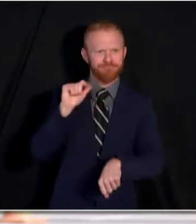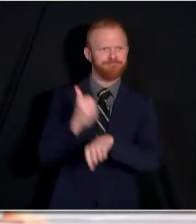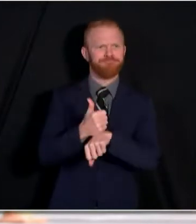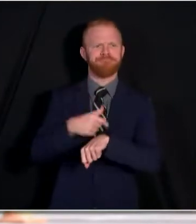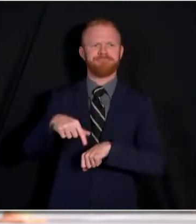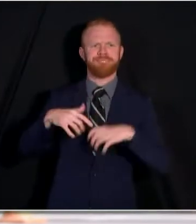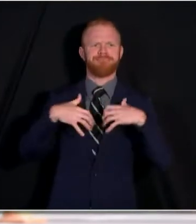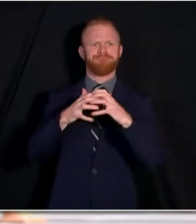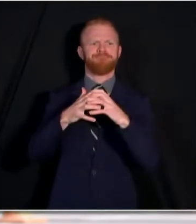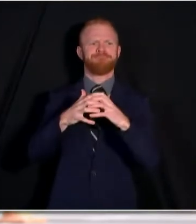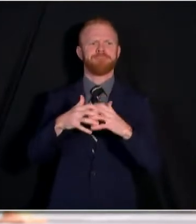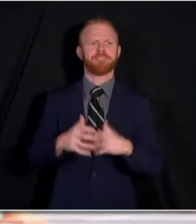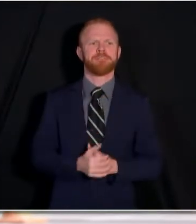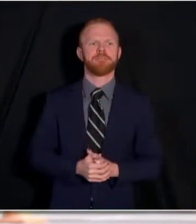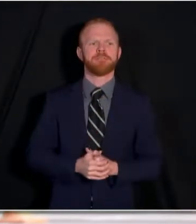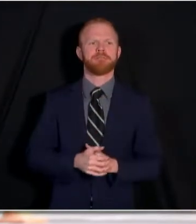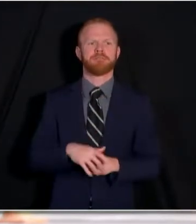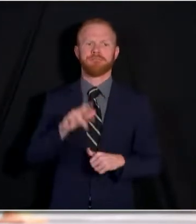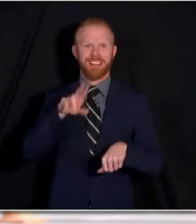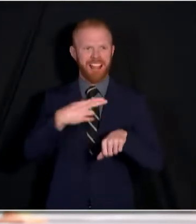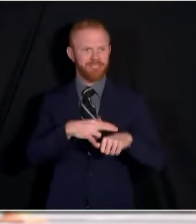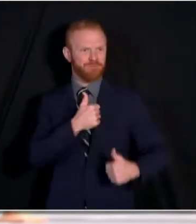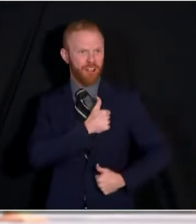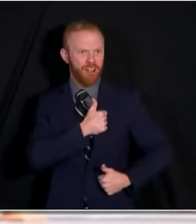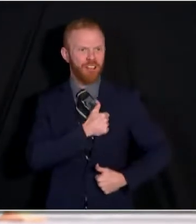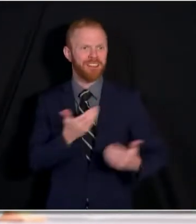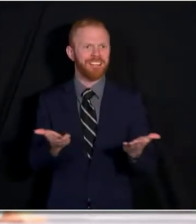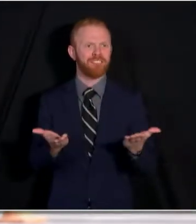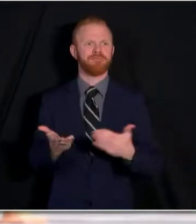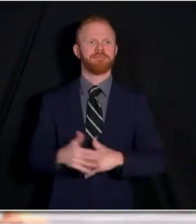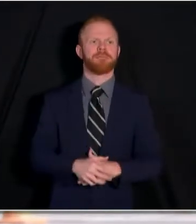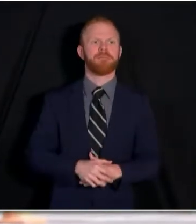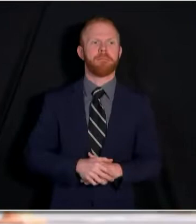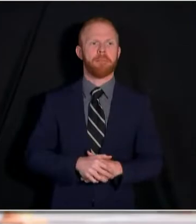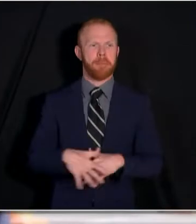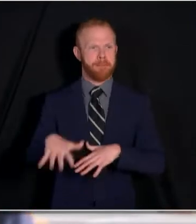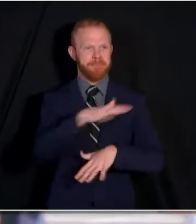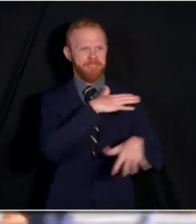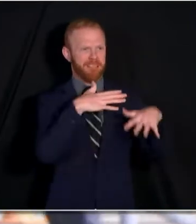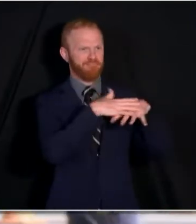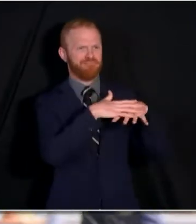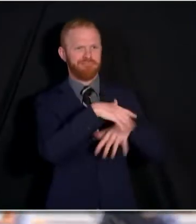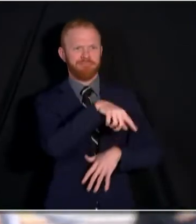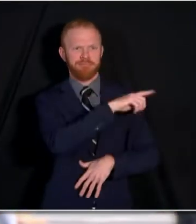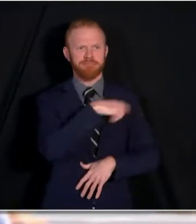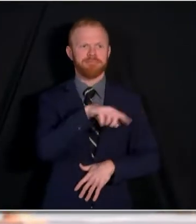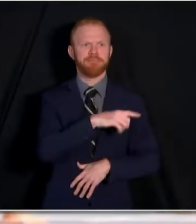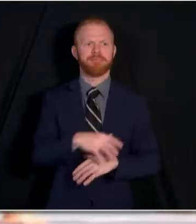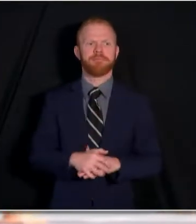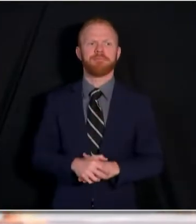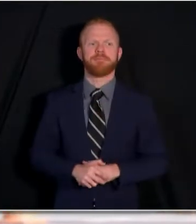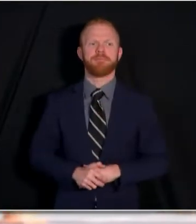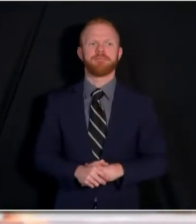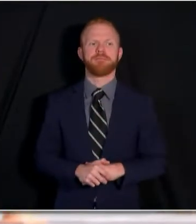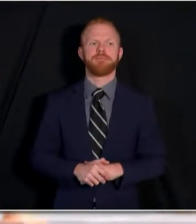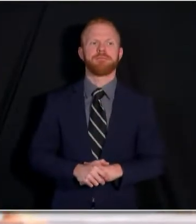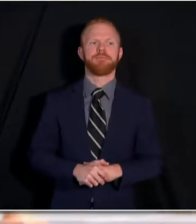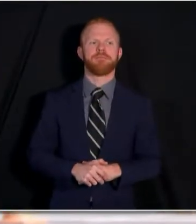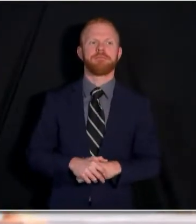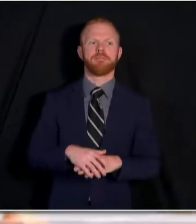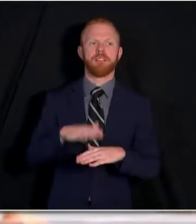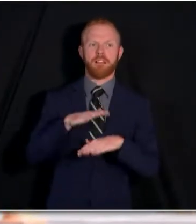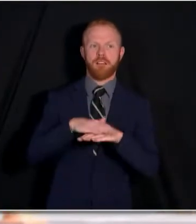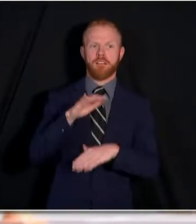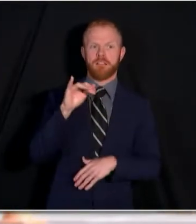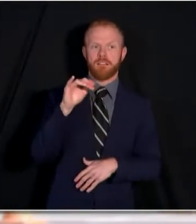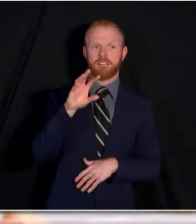National Guard who is here. As somebody who was in the gallery on January 6th, I can tell you that